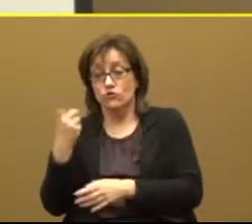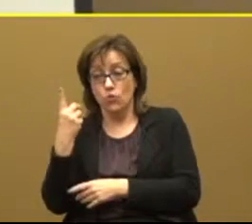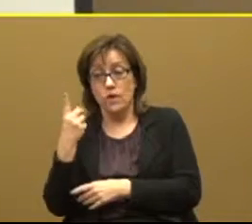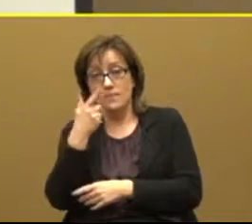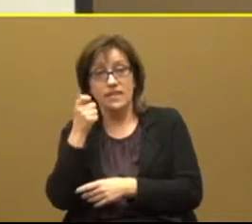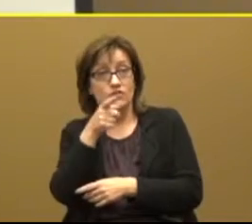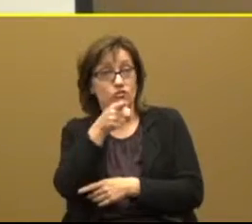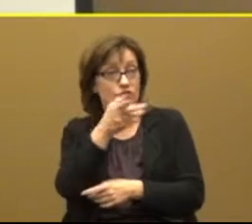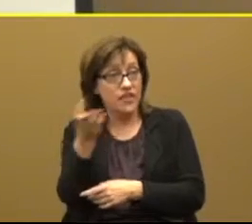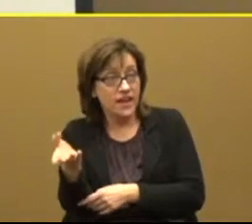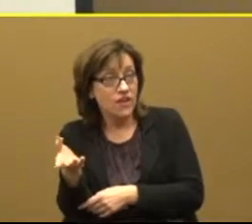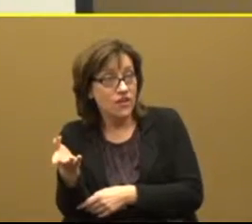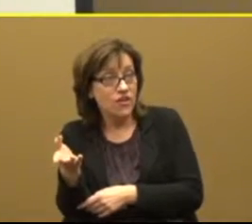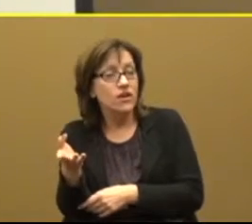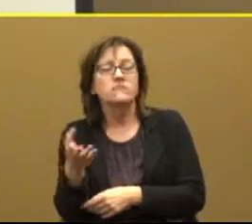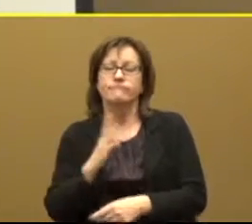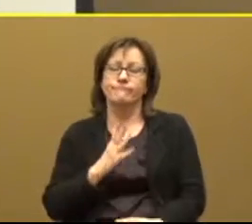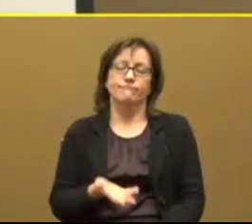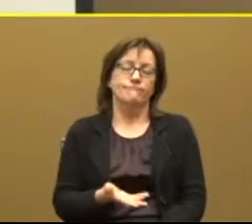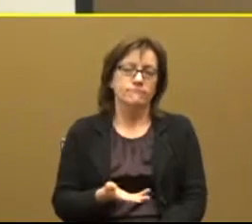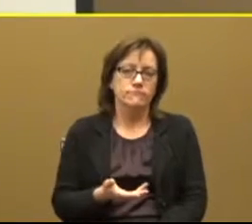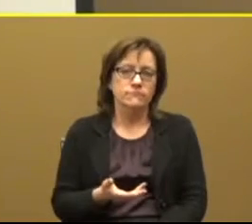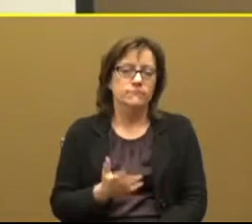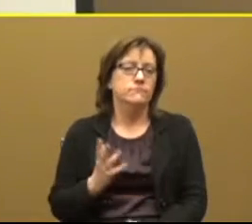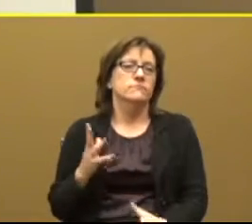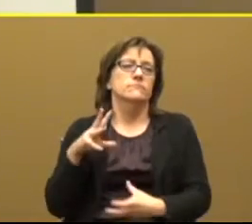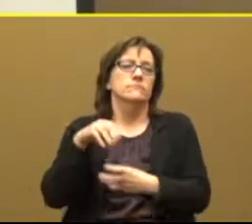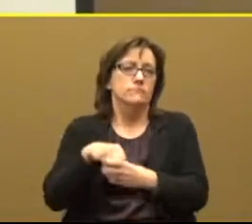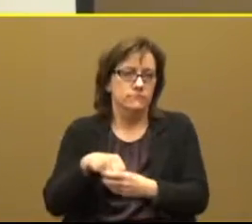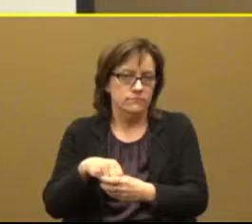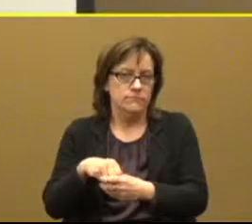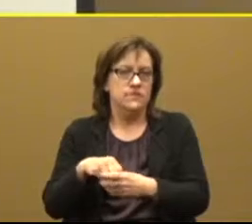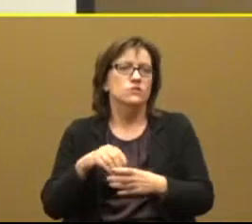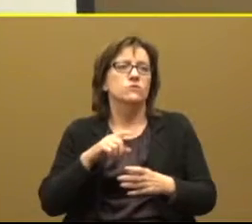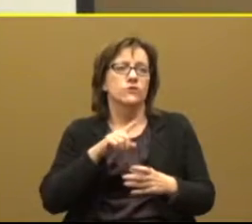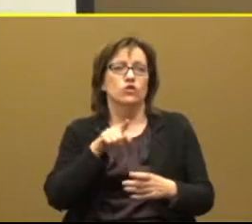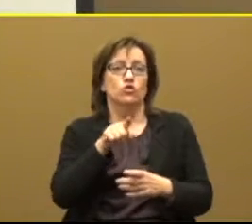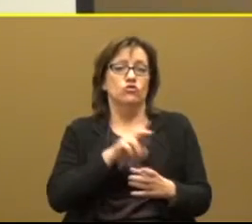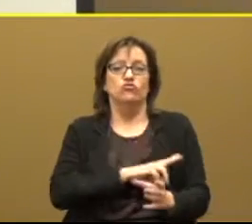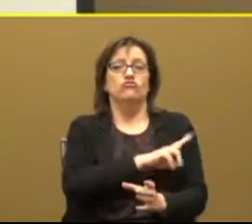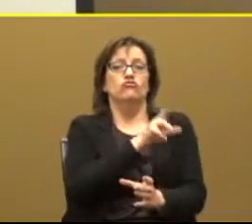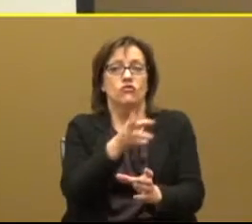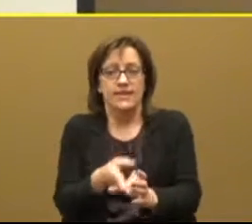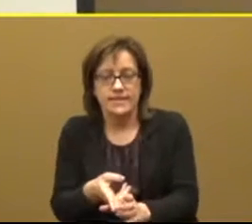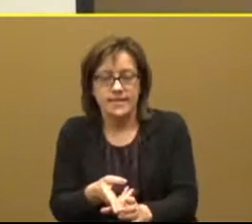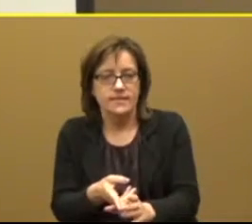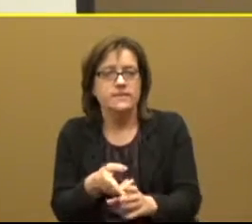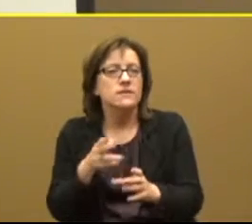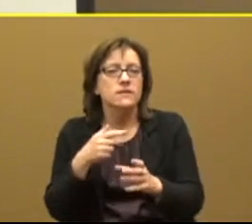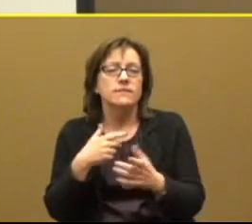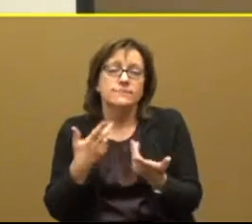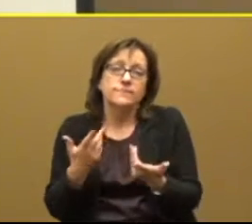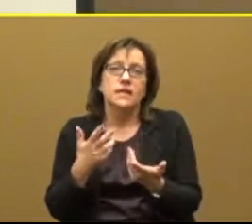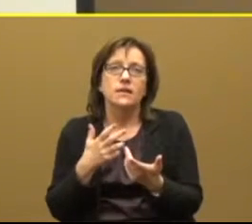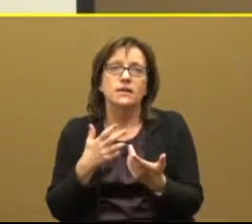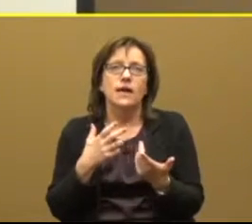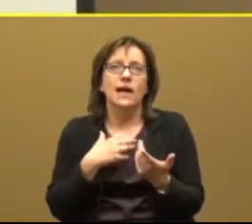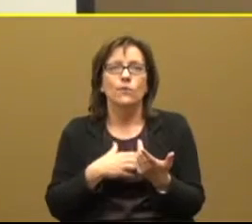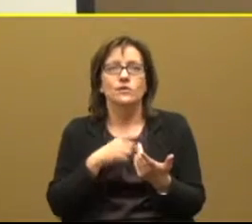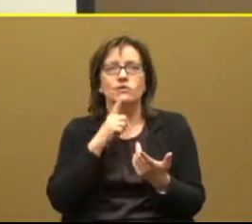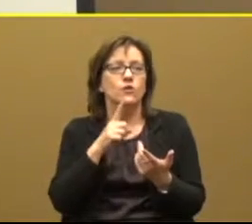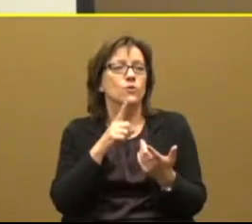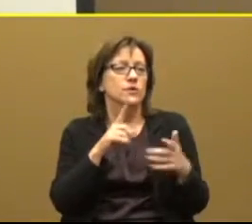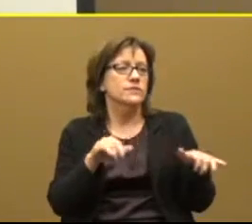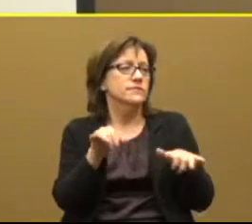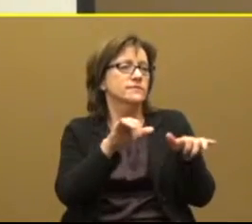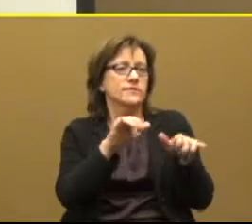that'd be absolutely fine. Push in is important, and I think one of the questions, I wish there was a recipe answer for